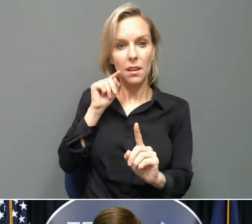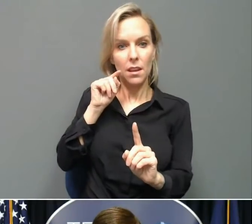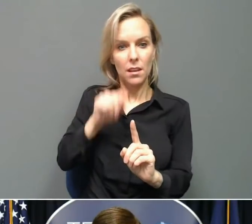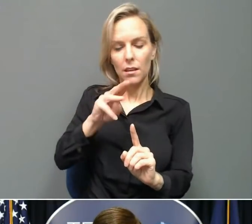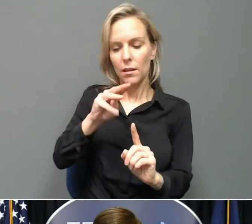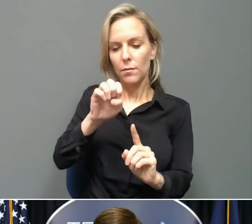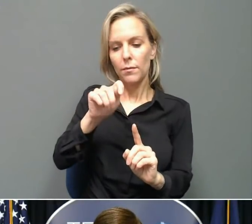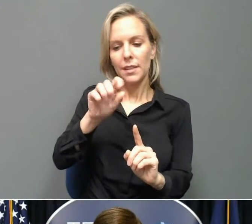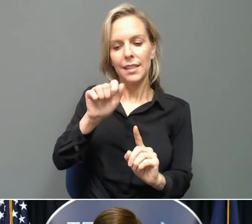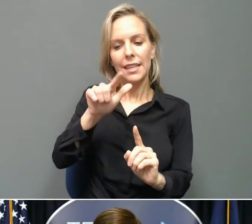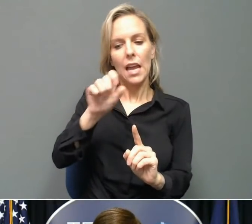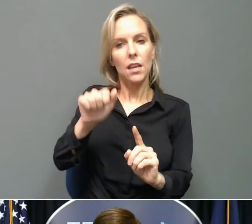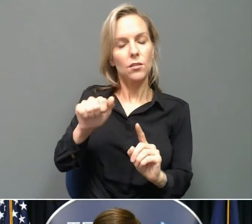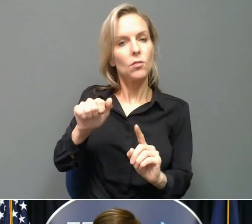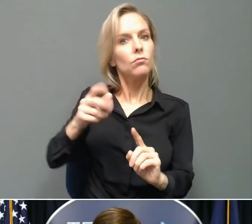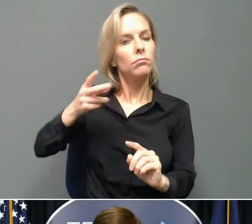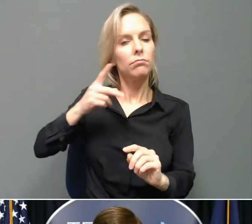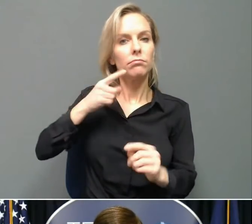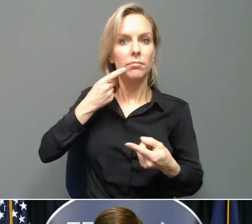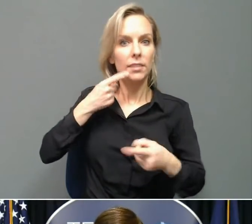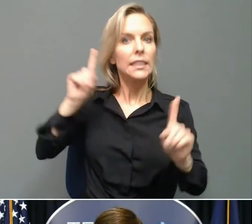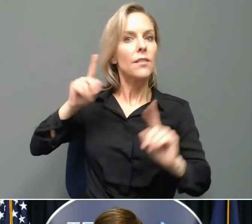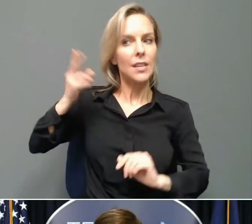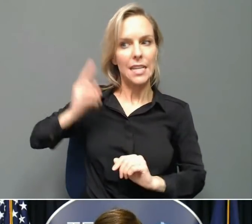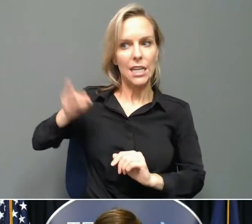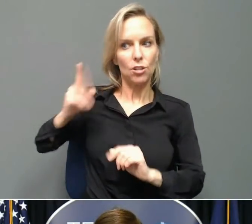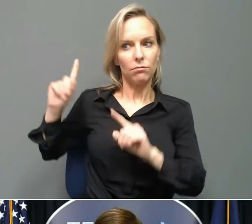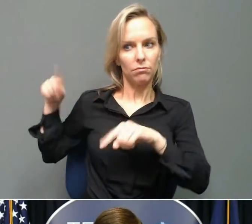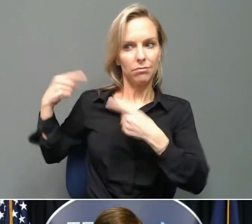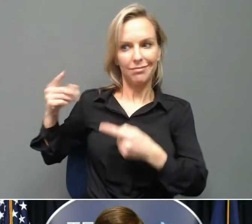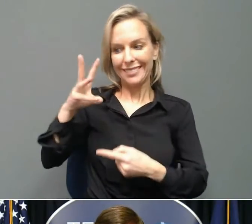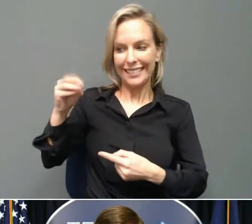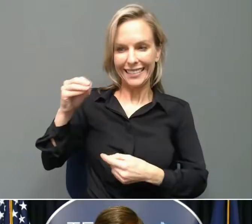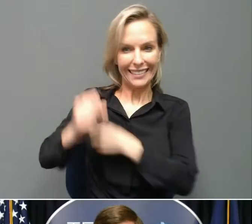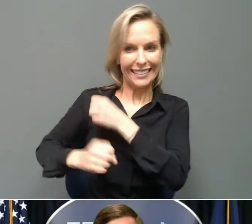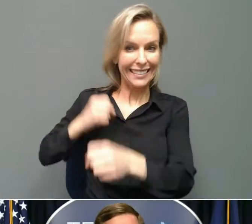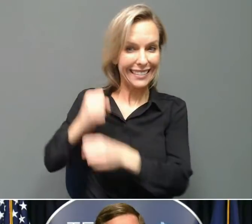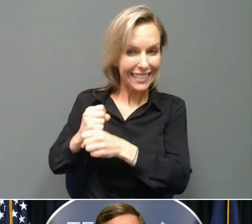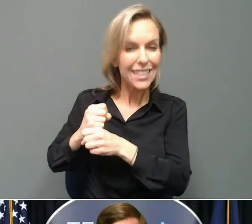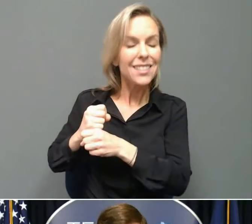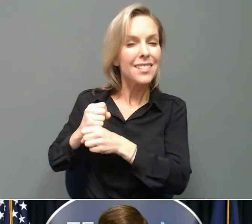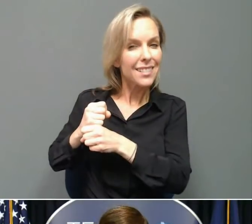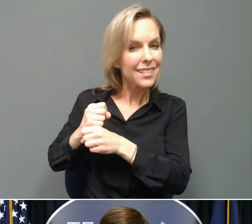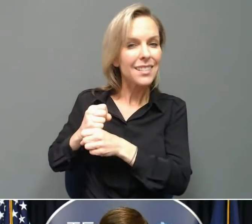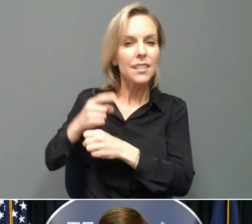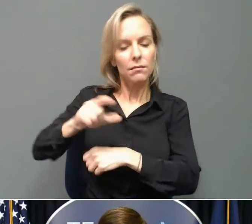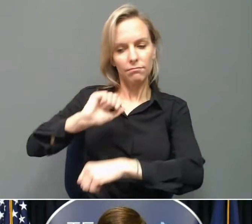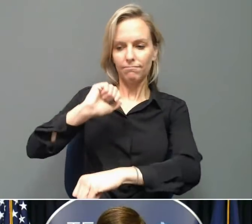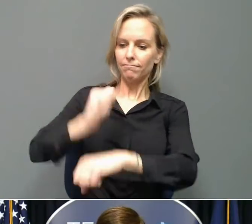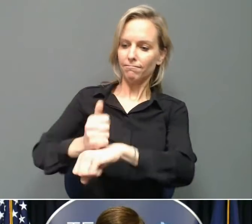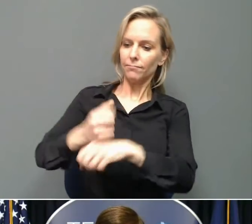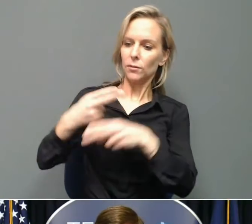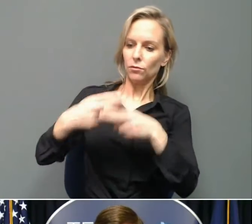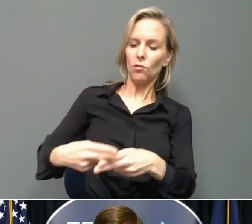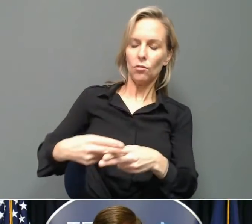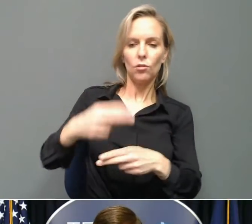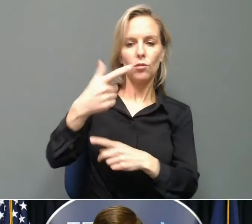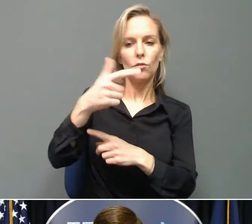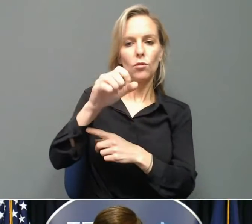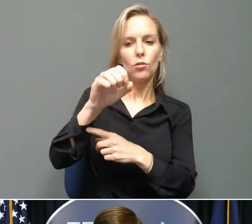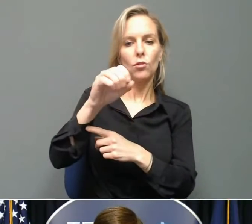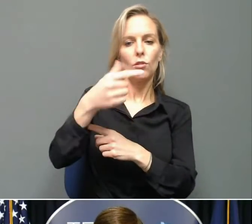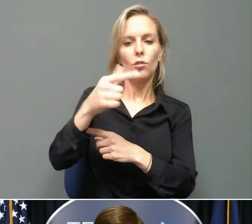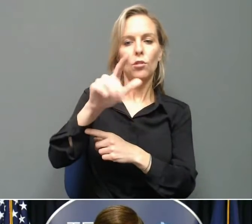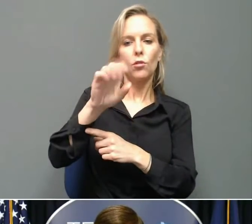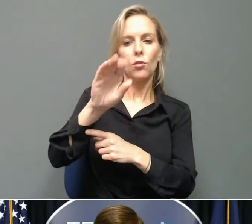history dating back more than 60 years. It has established itself as a global company with 20 operations worldwide,